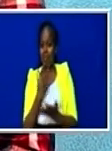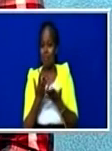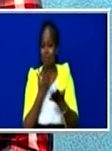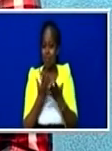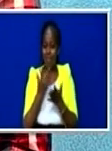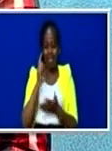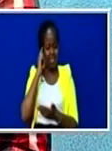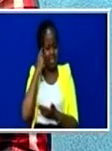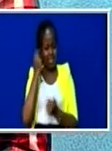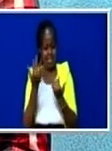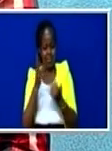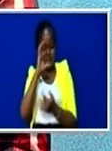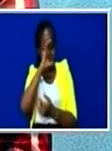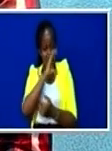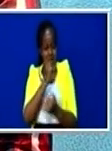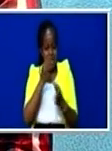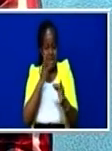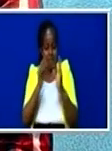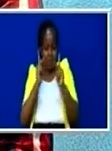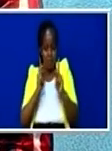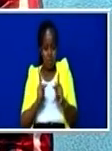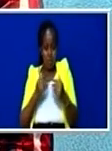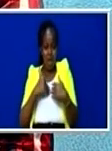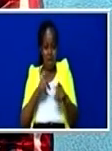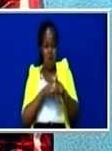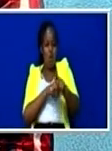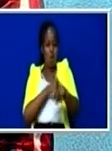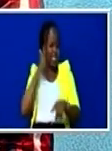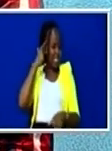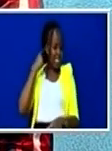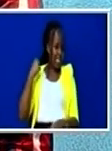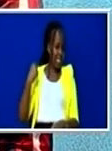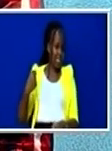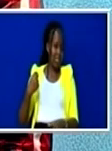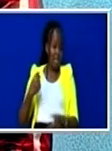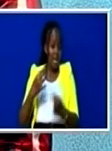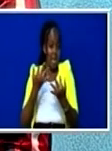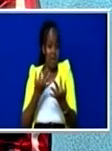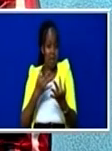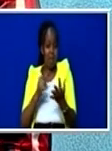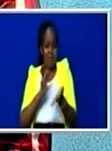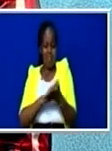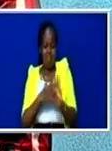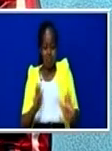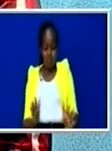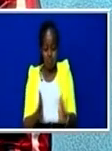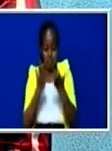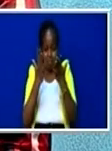analogy or an assumption. When someone has long hair, they tend to get thin.